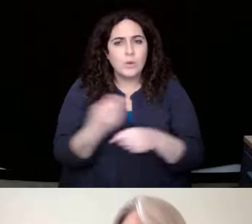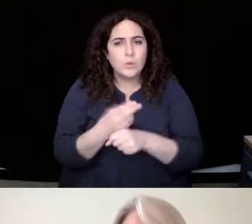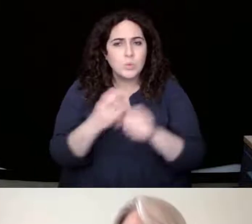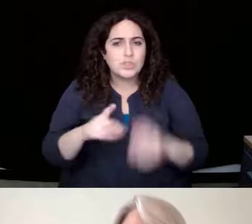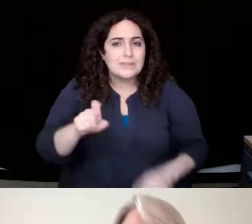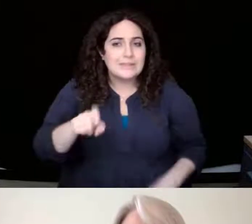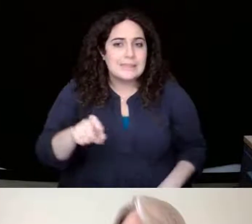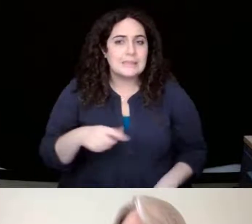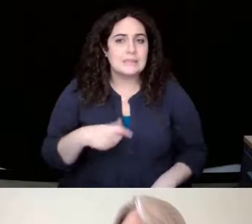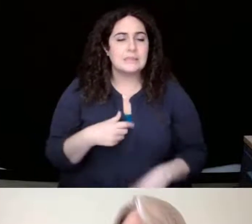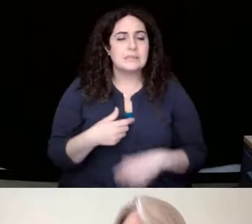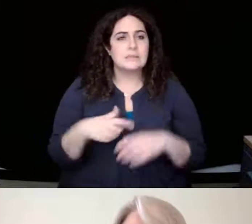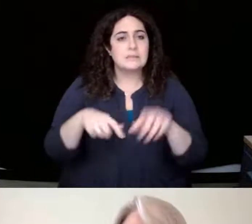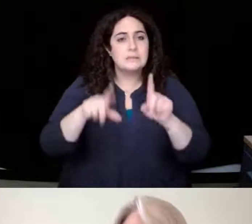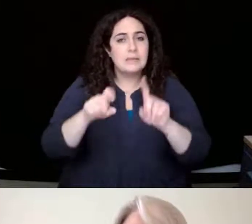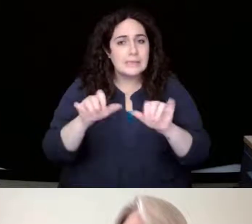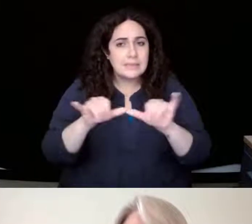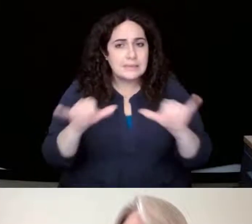of systems.